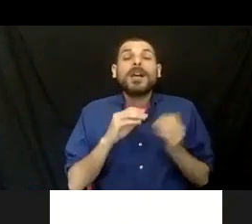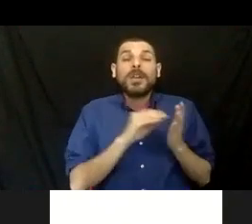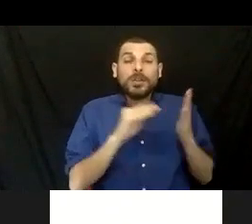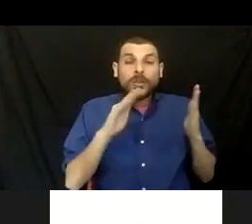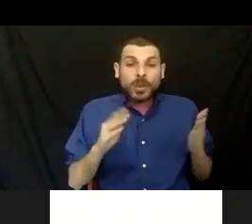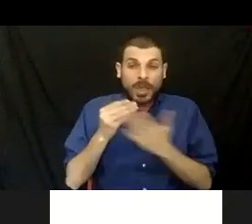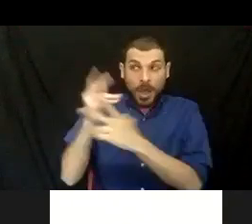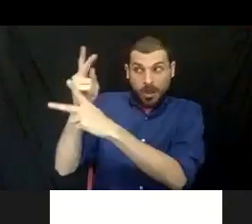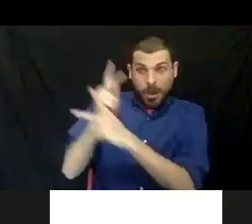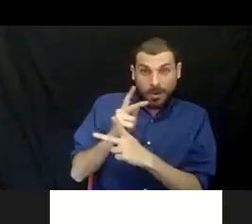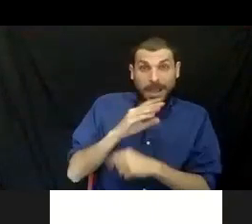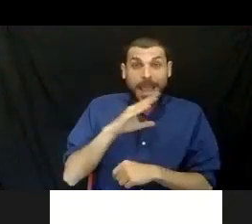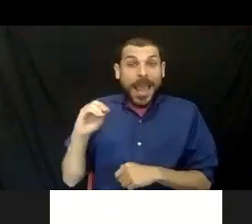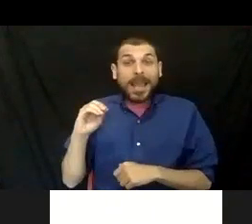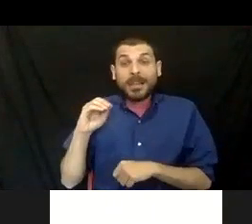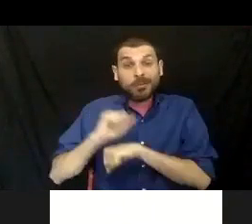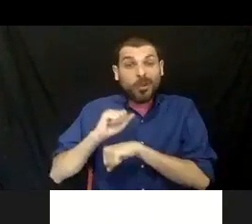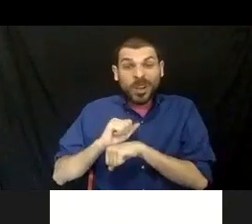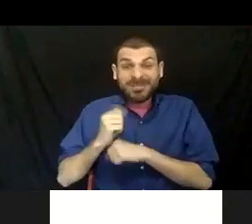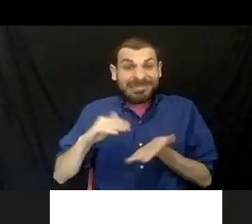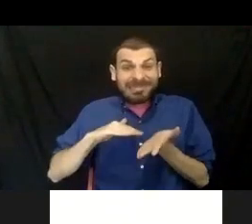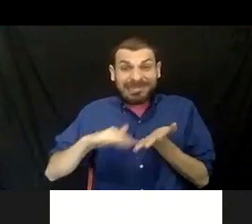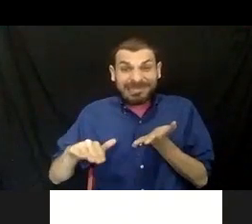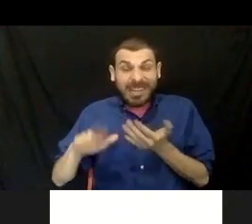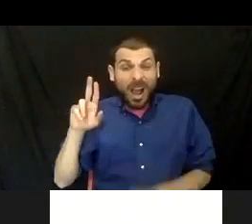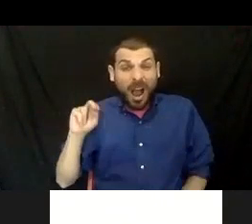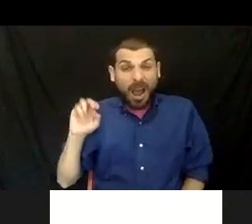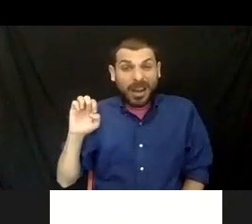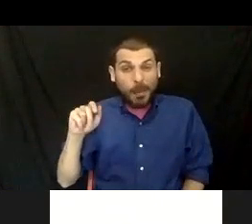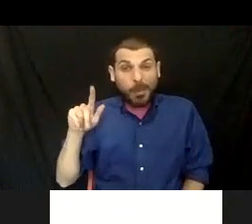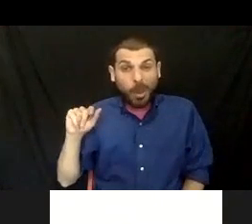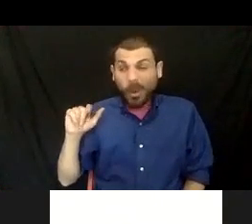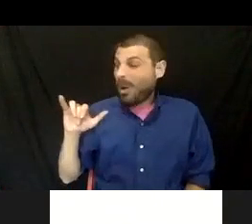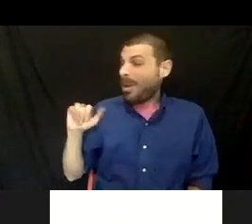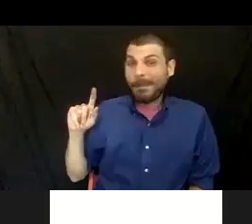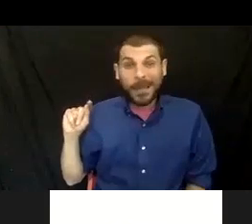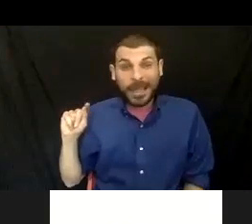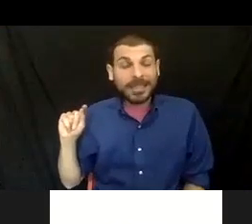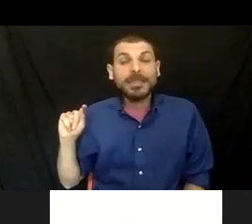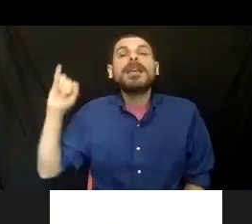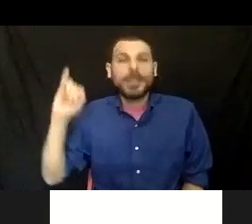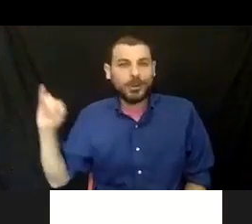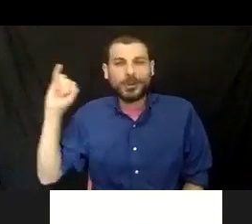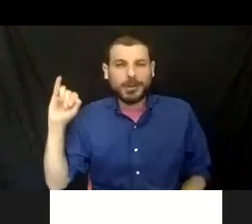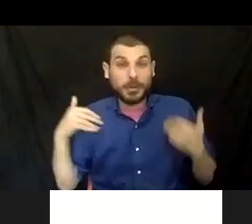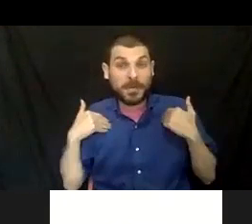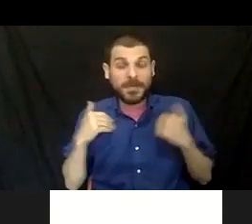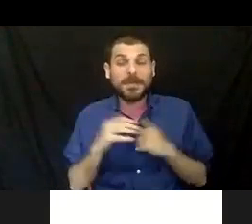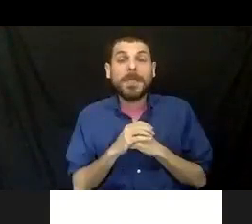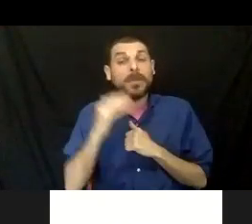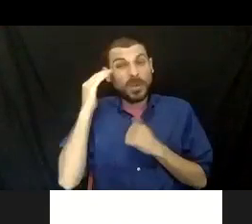insurance benefits. So I'm going to start with unemployment because I know that's something that is pretty urgent and